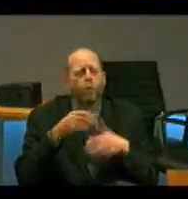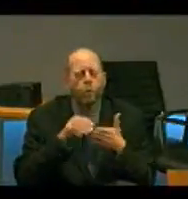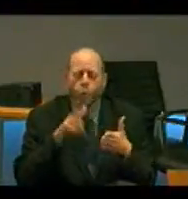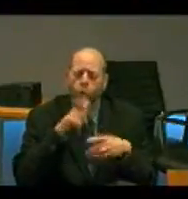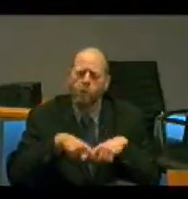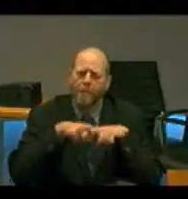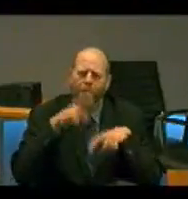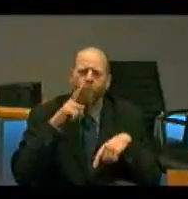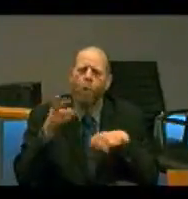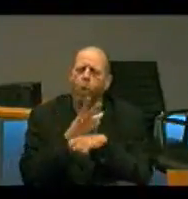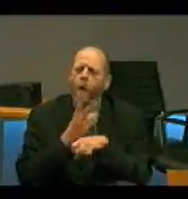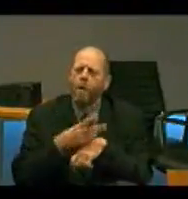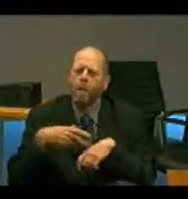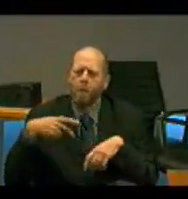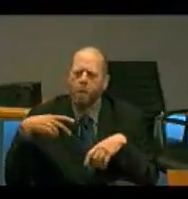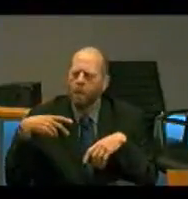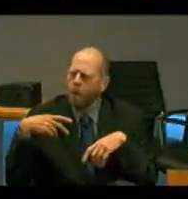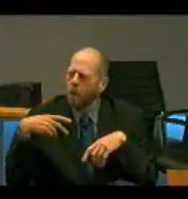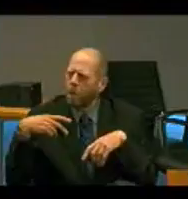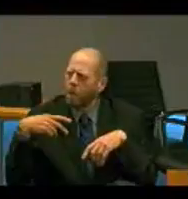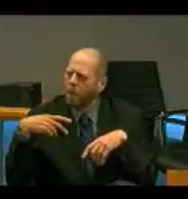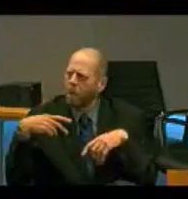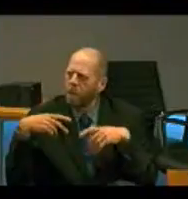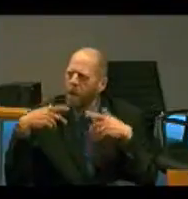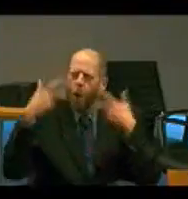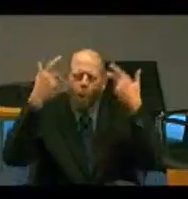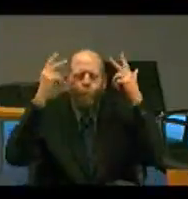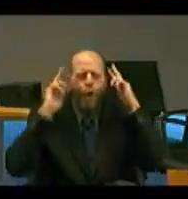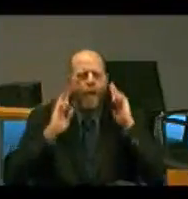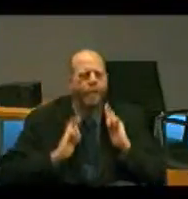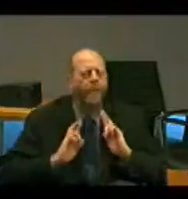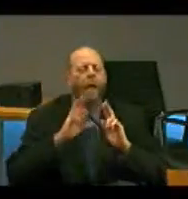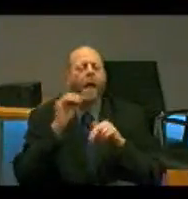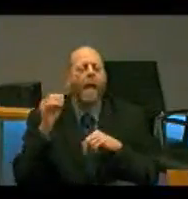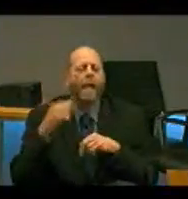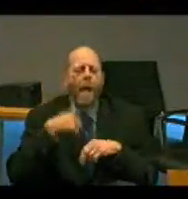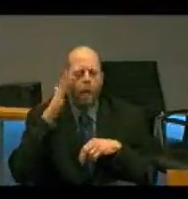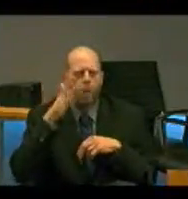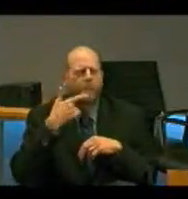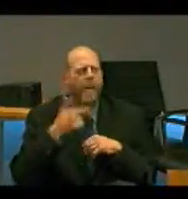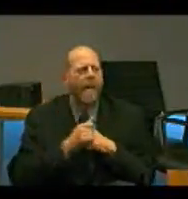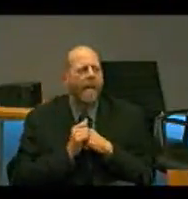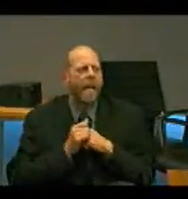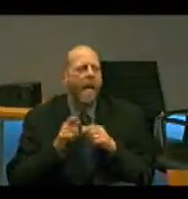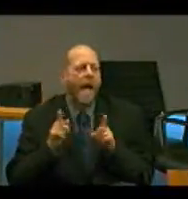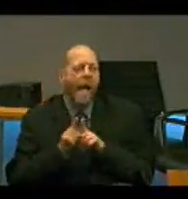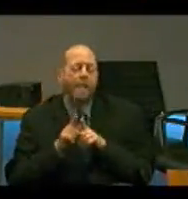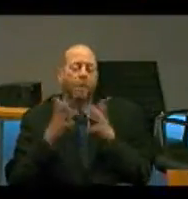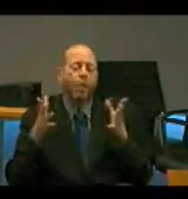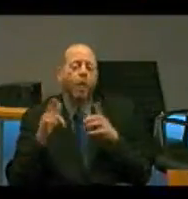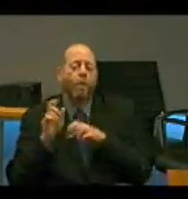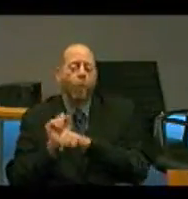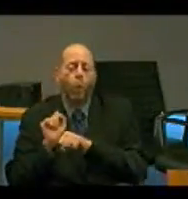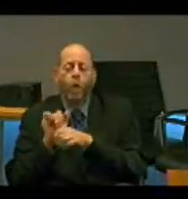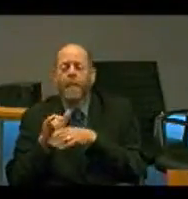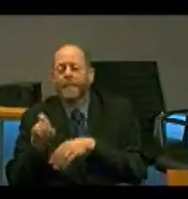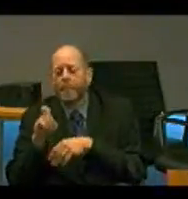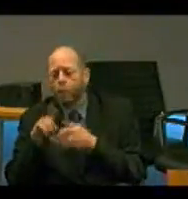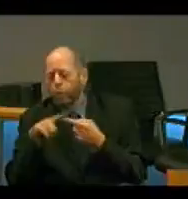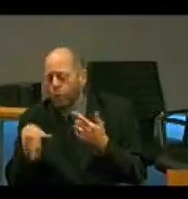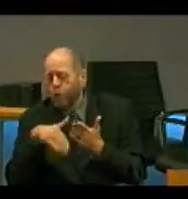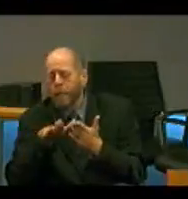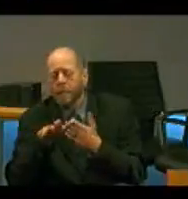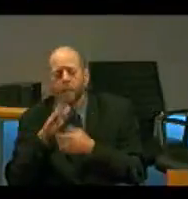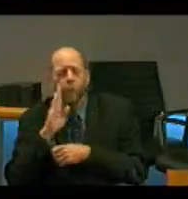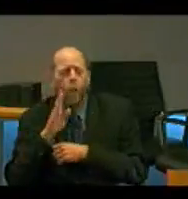for, wearing their hair in braids. And I will say, much of the work that is needed to